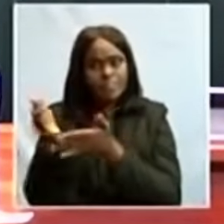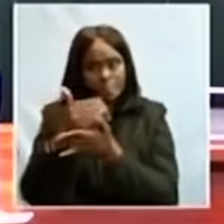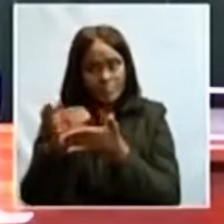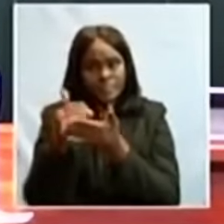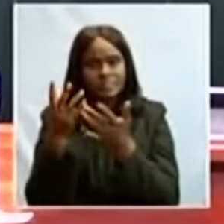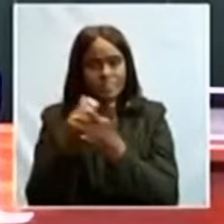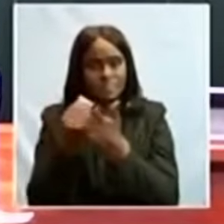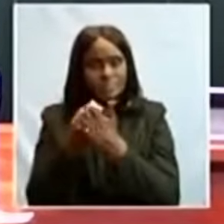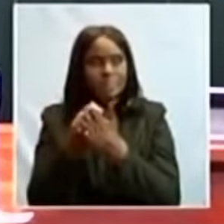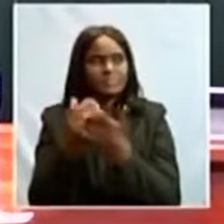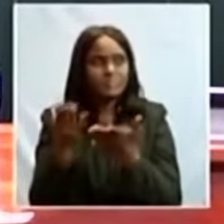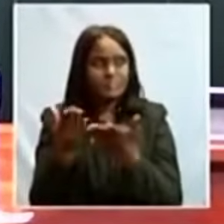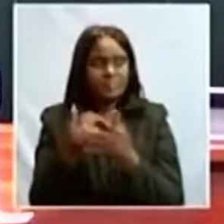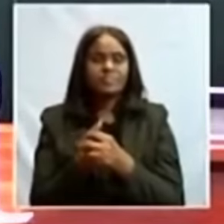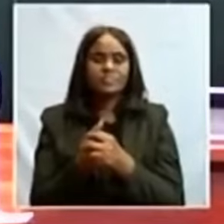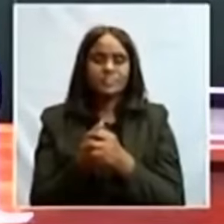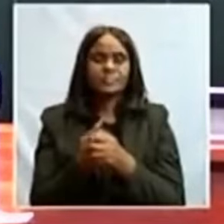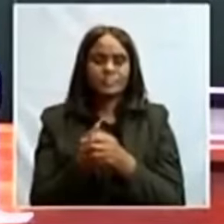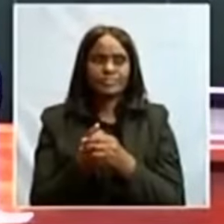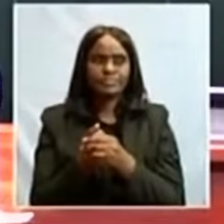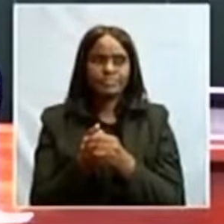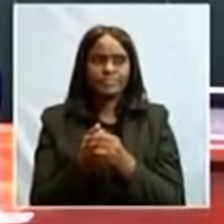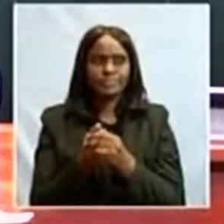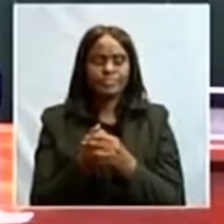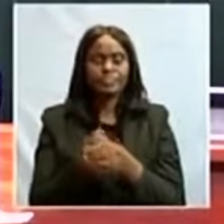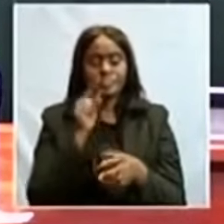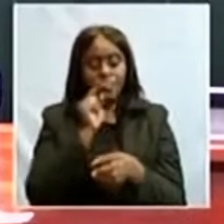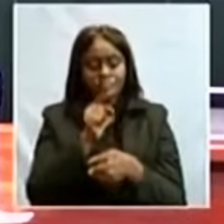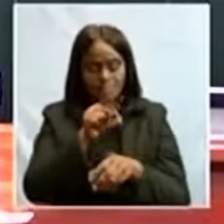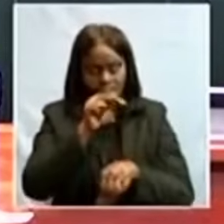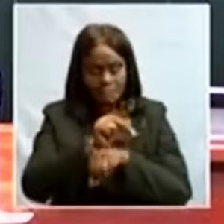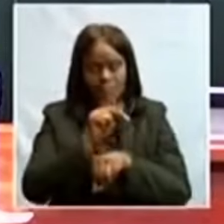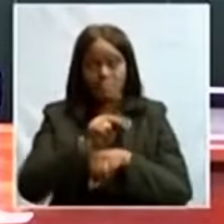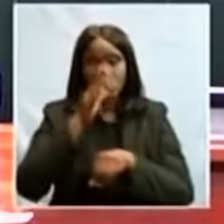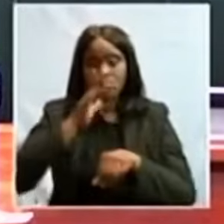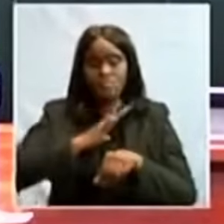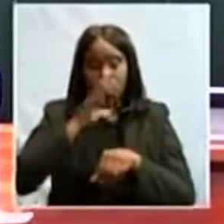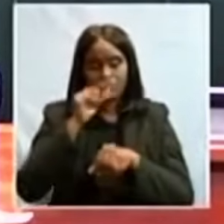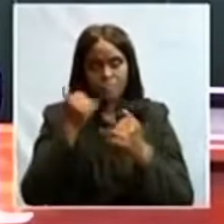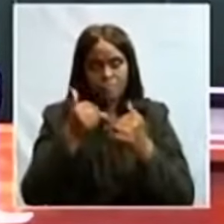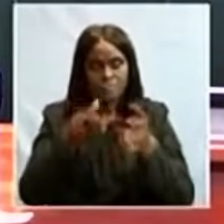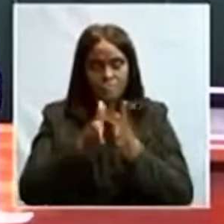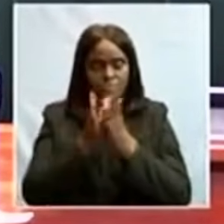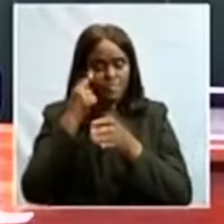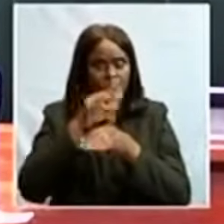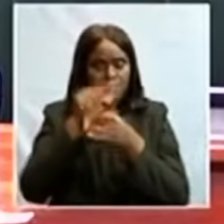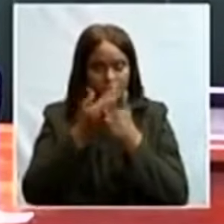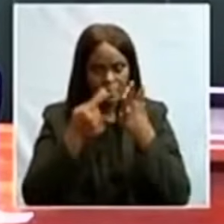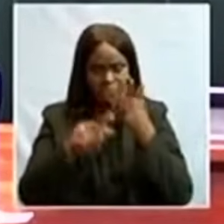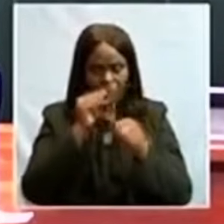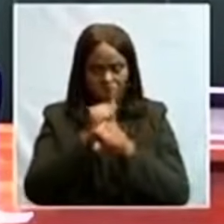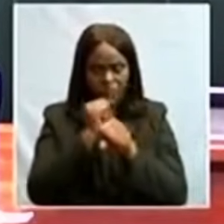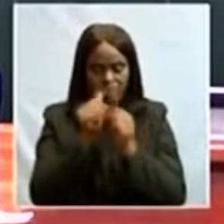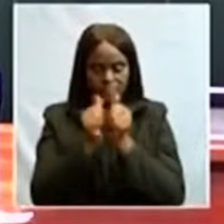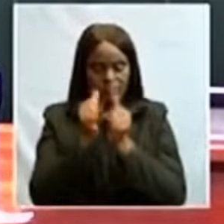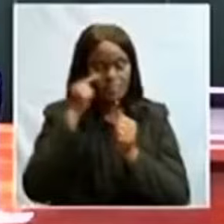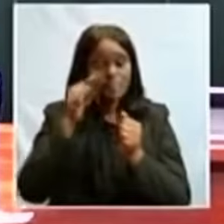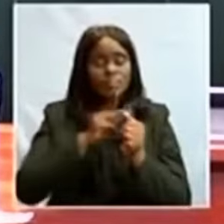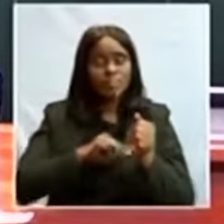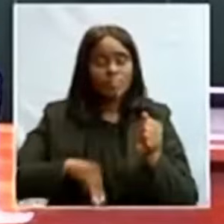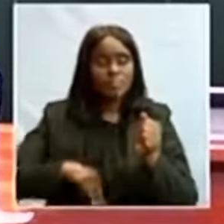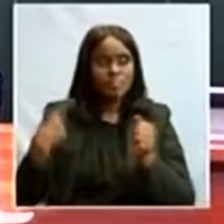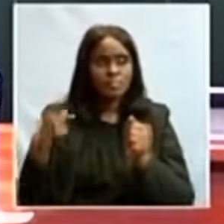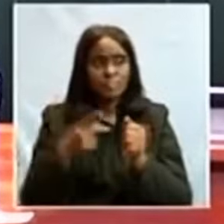of financing. This project, Madam Speaker, therefore calls for concerted collaboration from members of